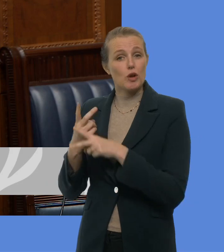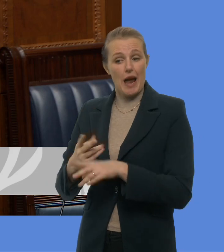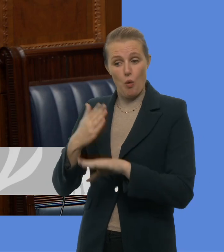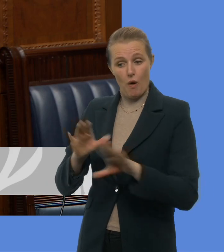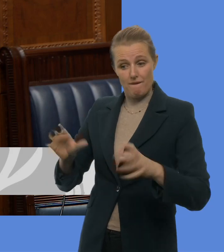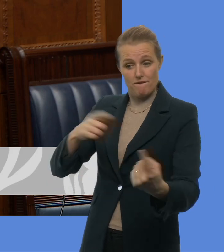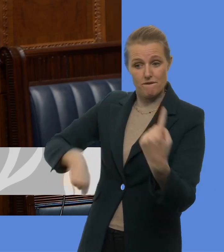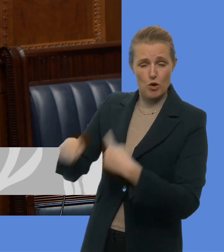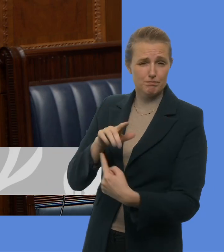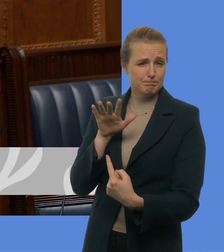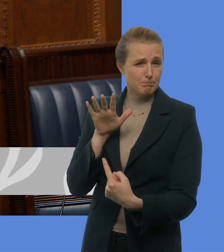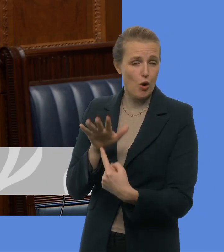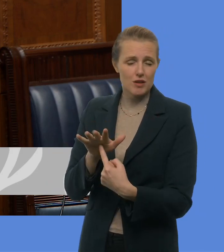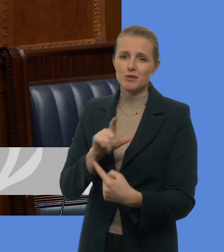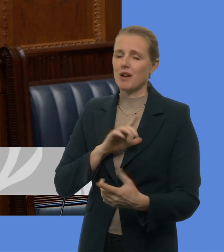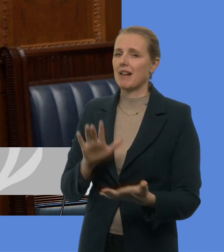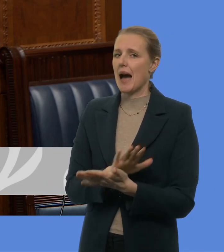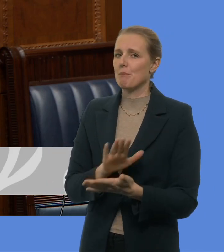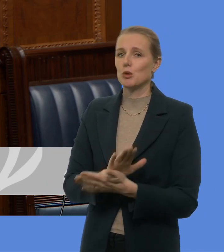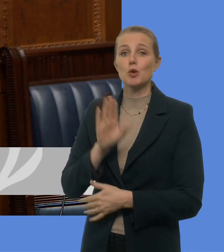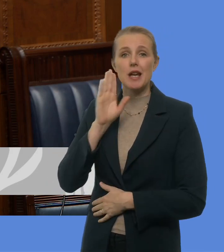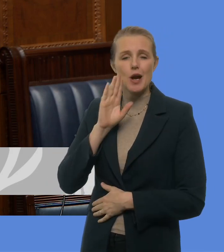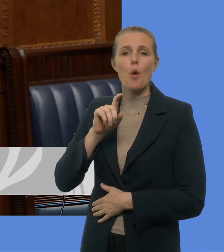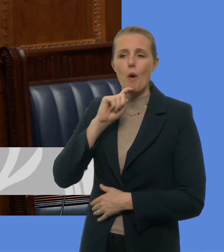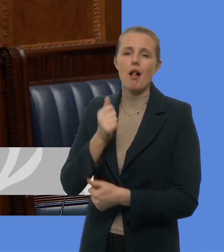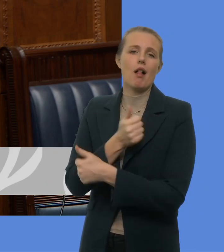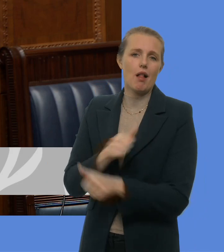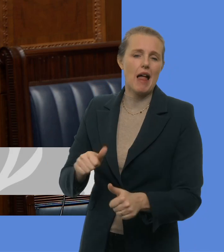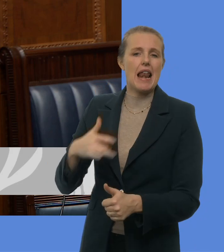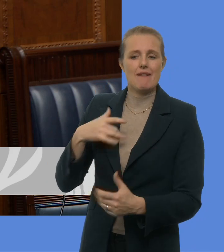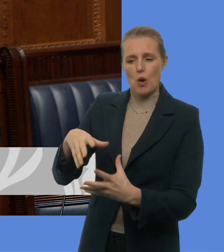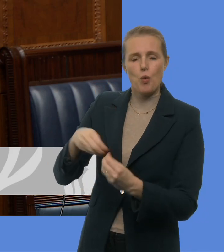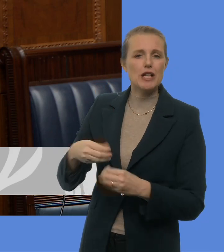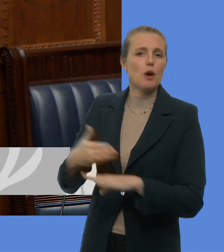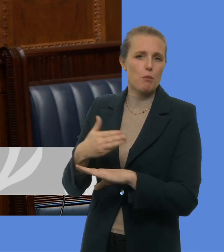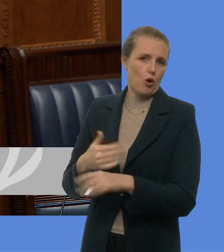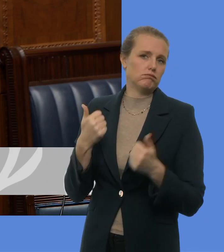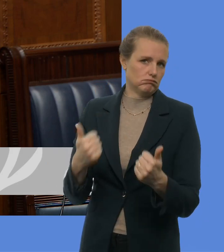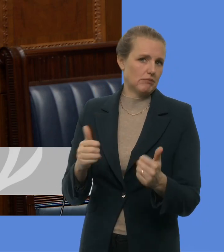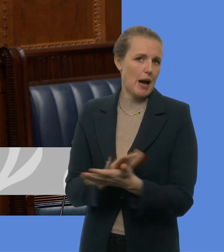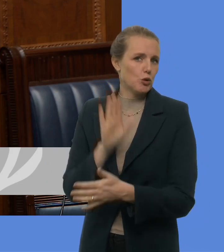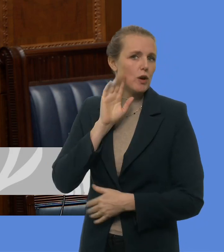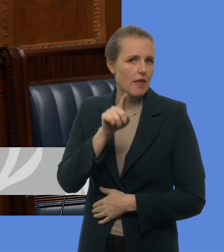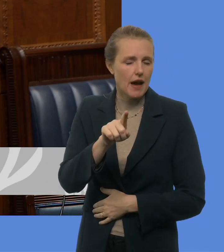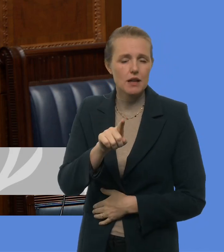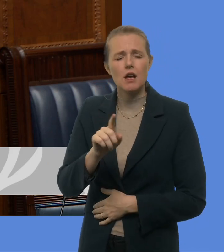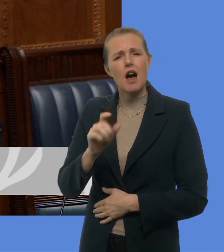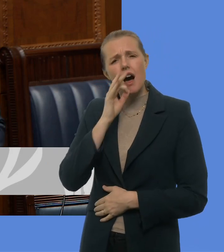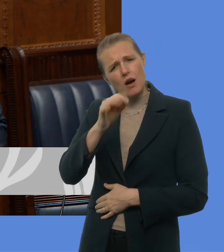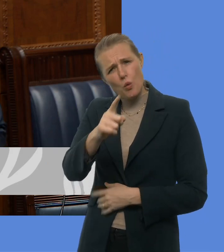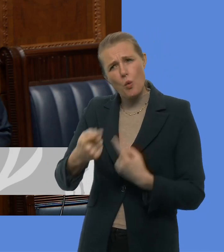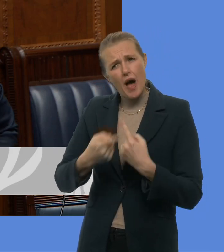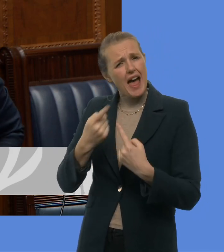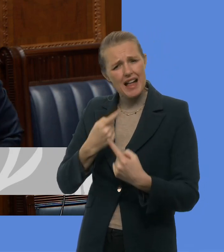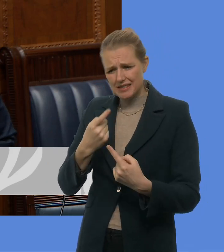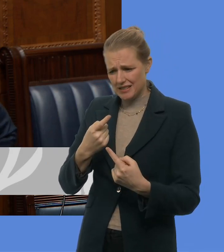Minister's recent announcement that he will ensure the sector becomes a living wage employer. Can the Minister provide an update on some of what else has been achieved to date to support